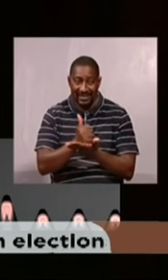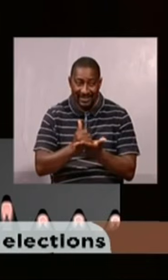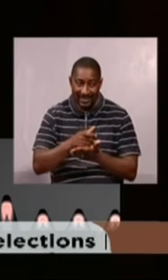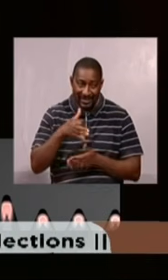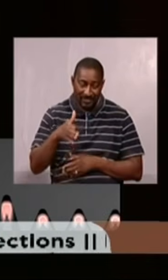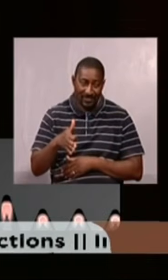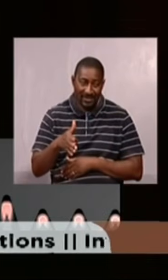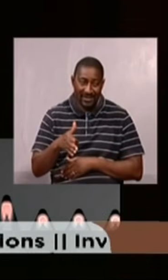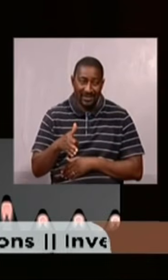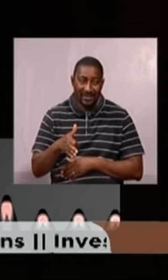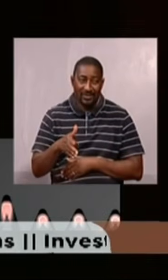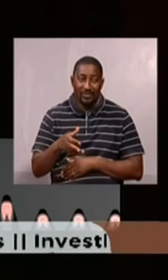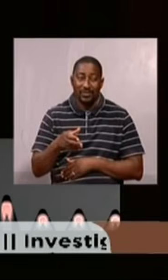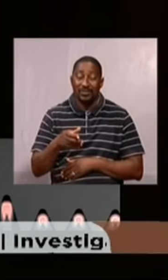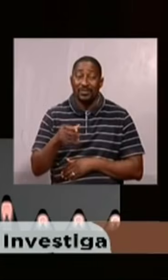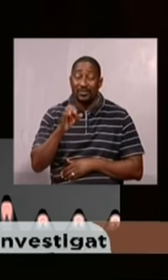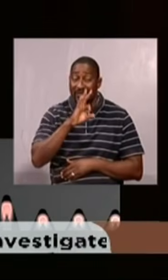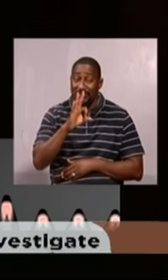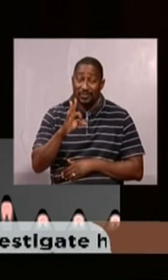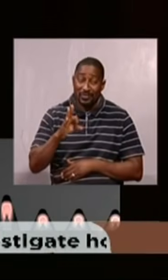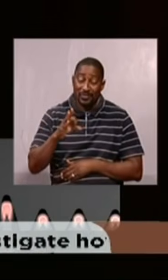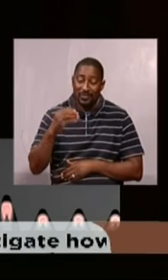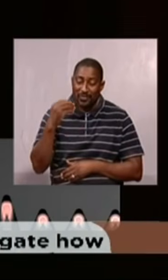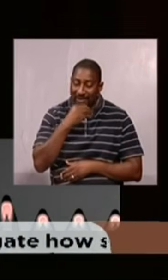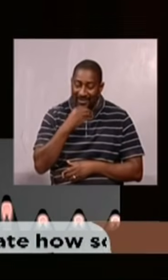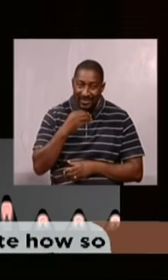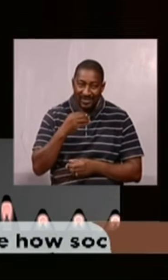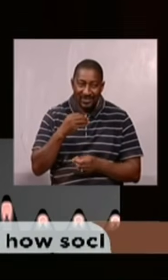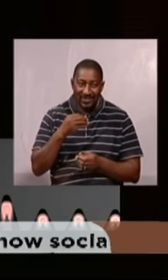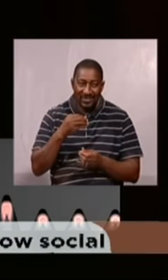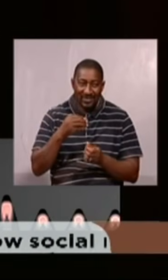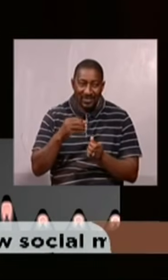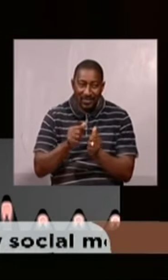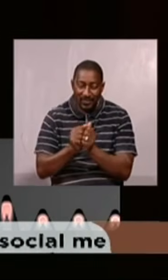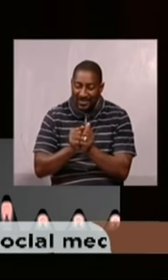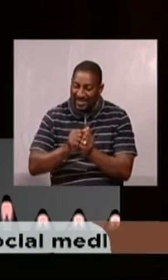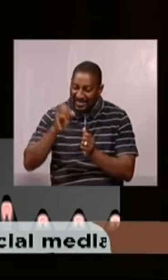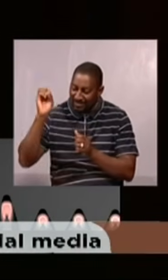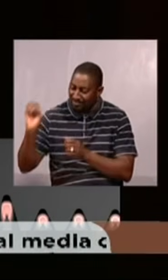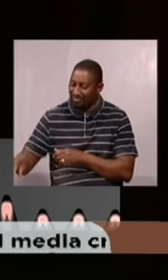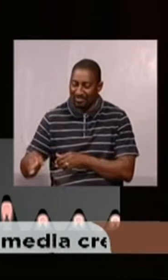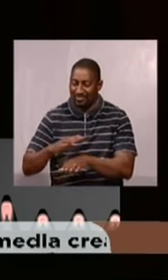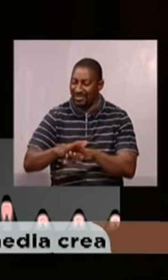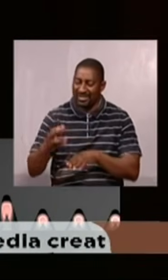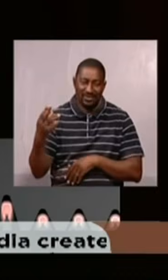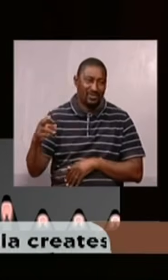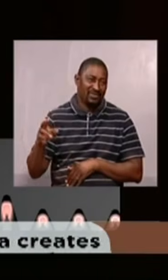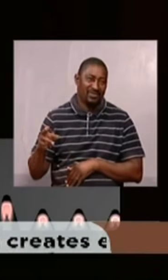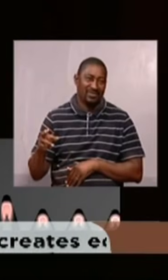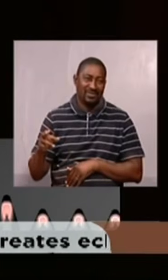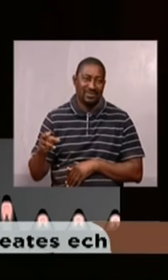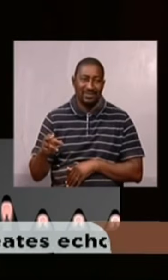laws and regulations to say, you must pick up your litter and put in the garbage can. So it should be in us to say, right now, I'm going to